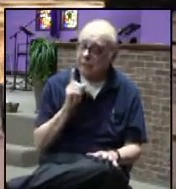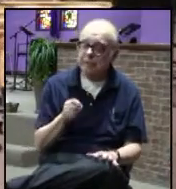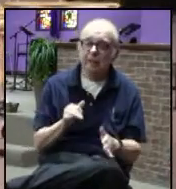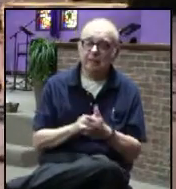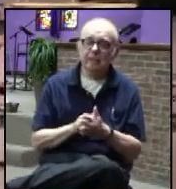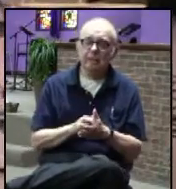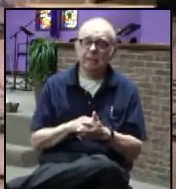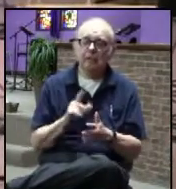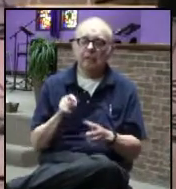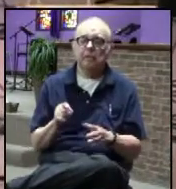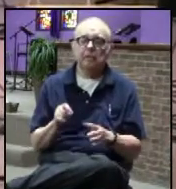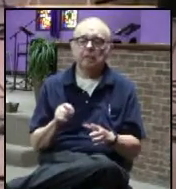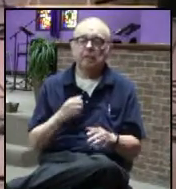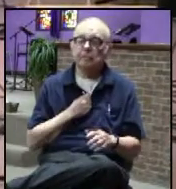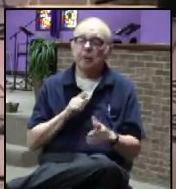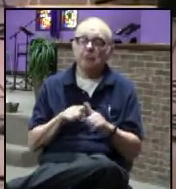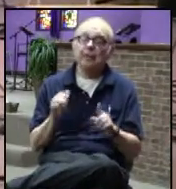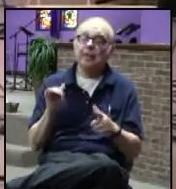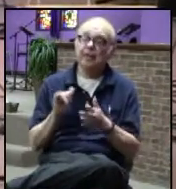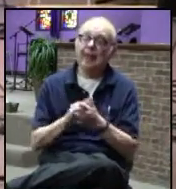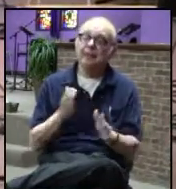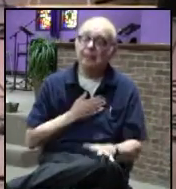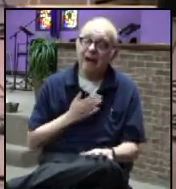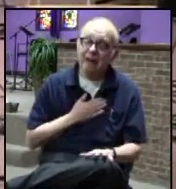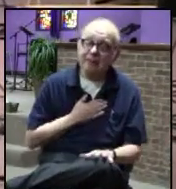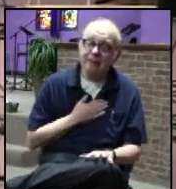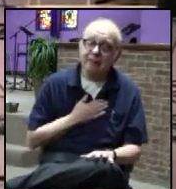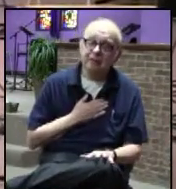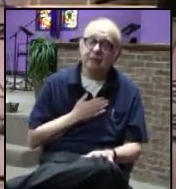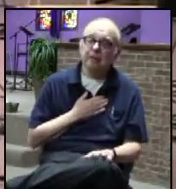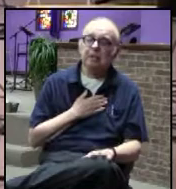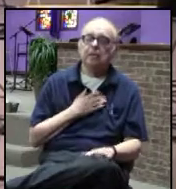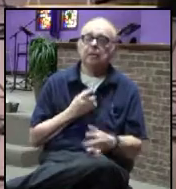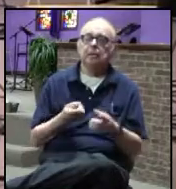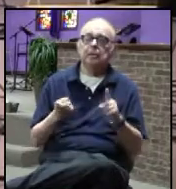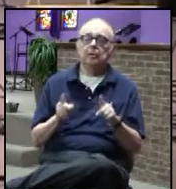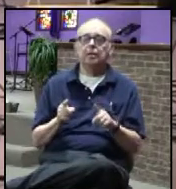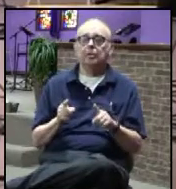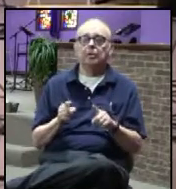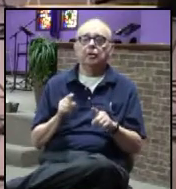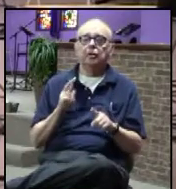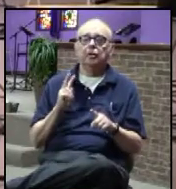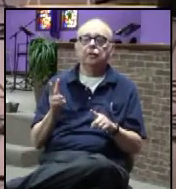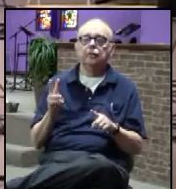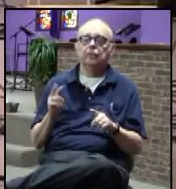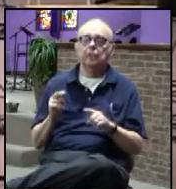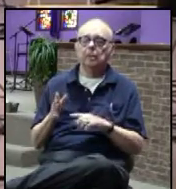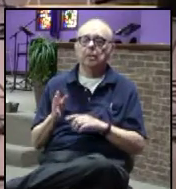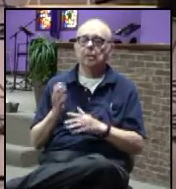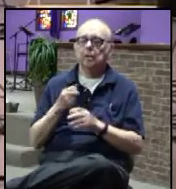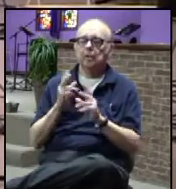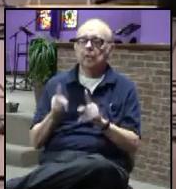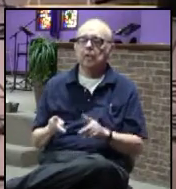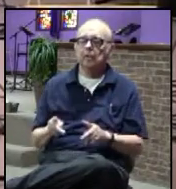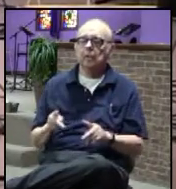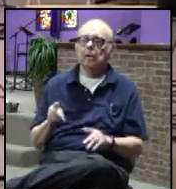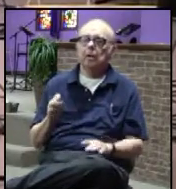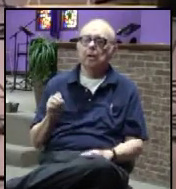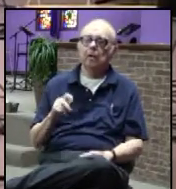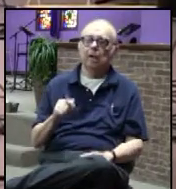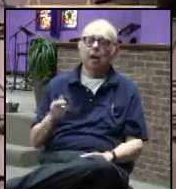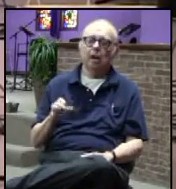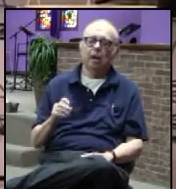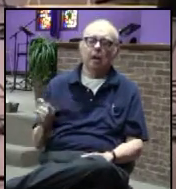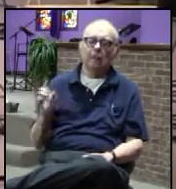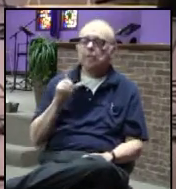You need it? No, I'm sorry, it's mine. And this is what was happening. Here was the two little fish, and every one of those seagulls